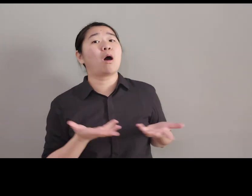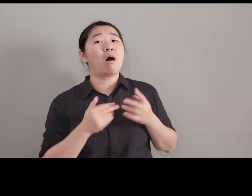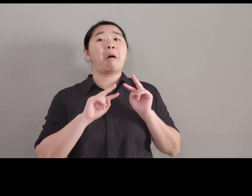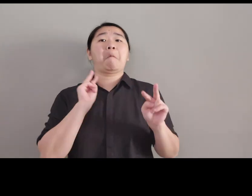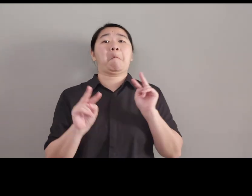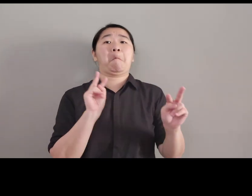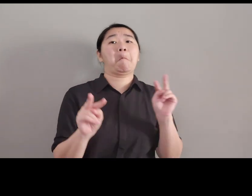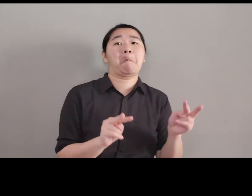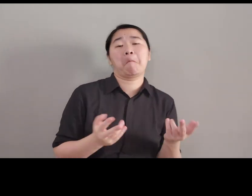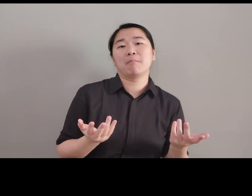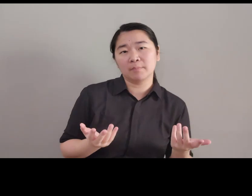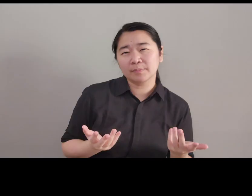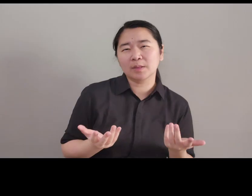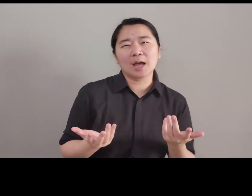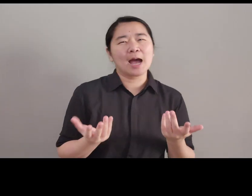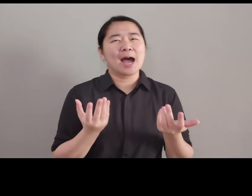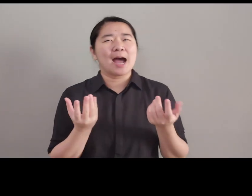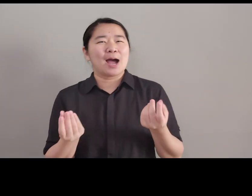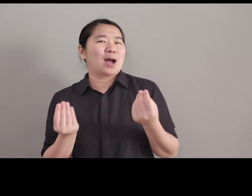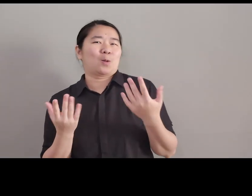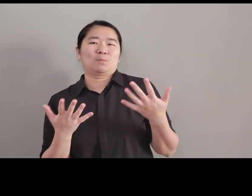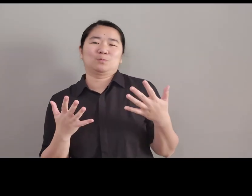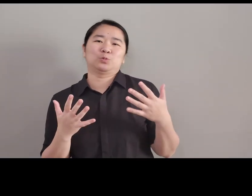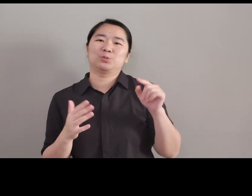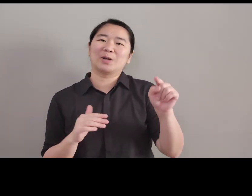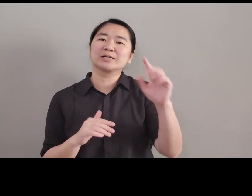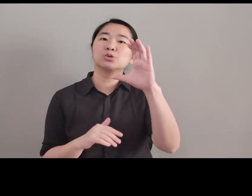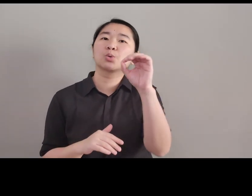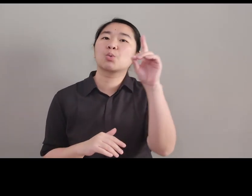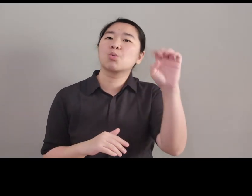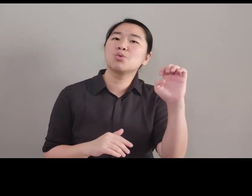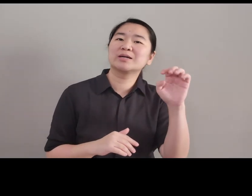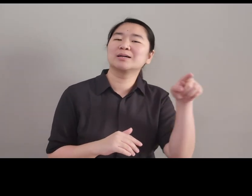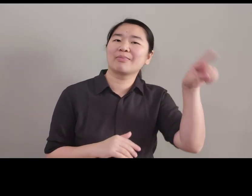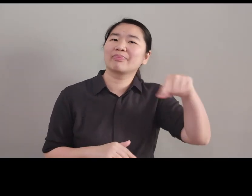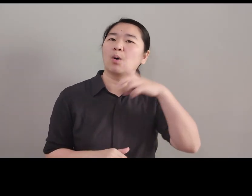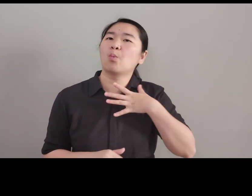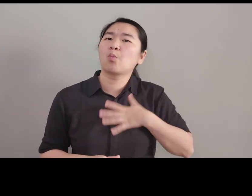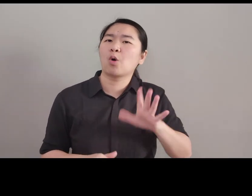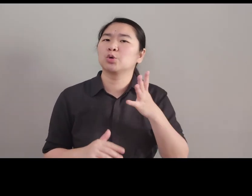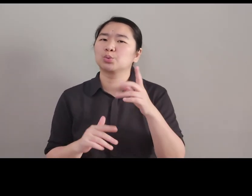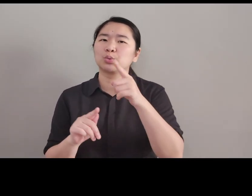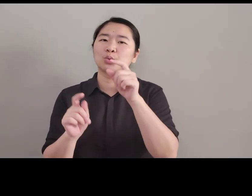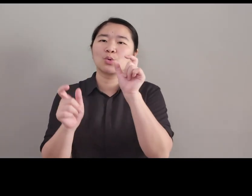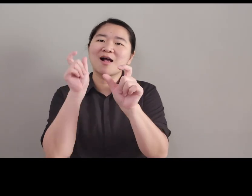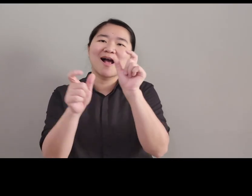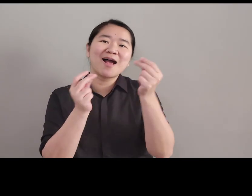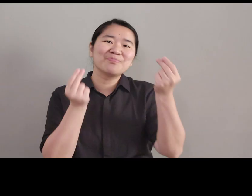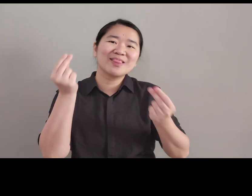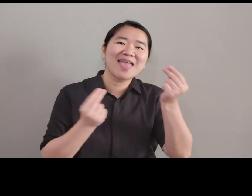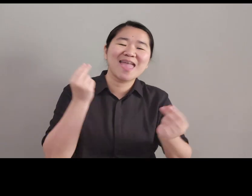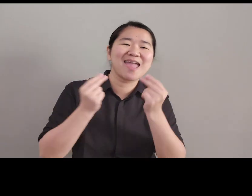have that vibe approach. They want the code to be. They want to be able to play with things. They want to be able to work